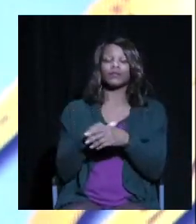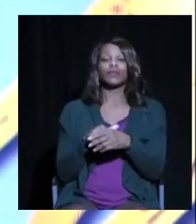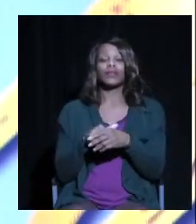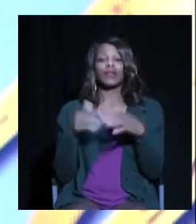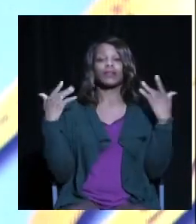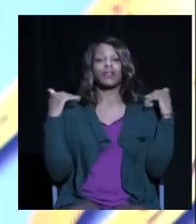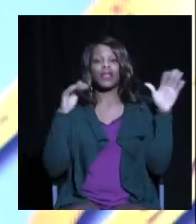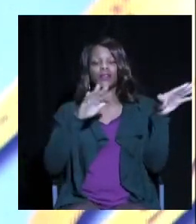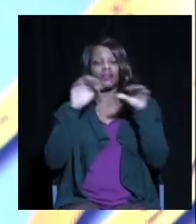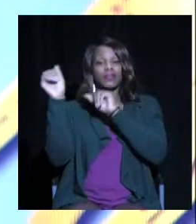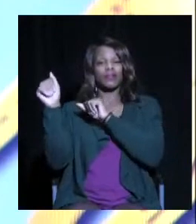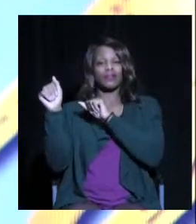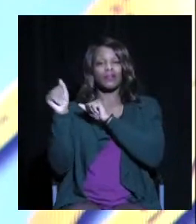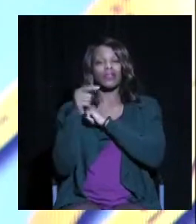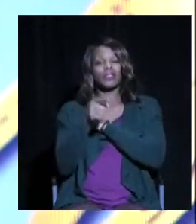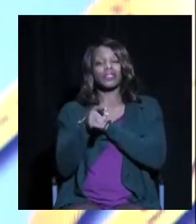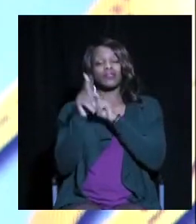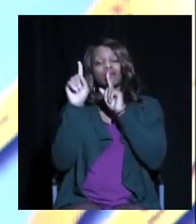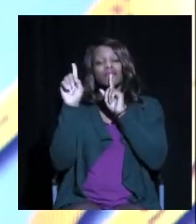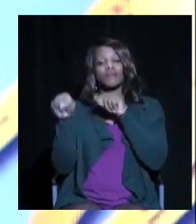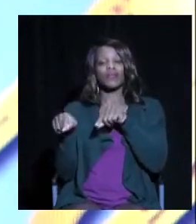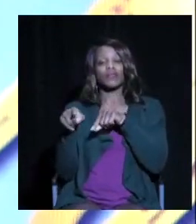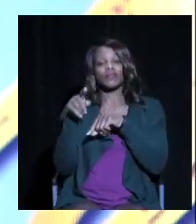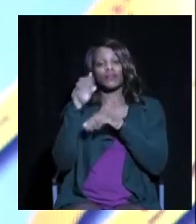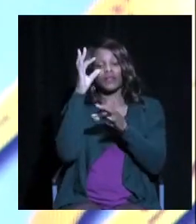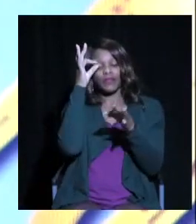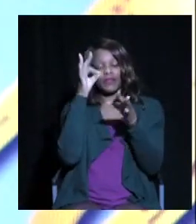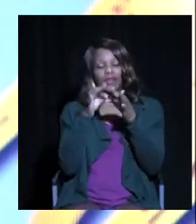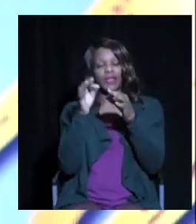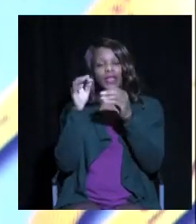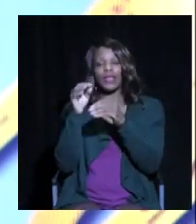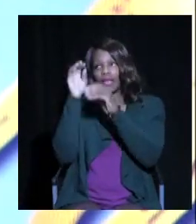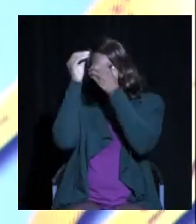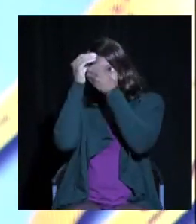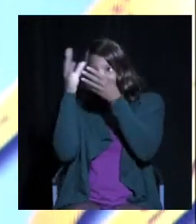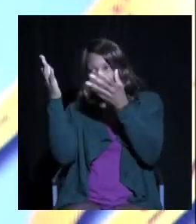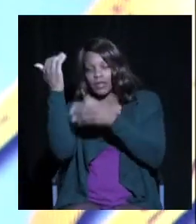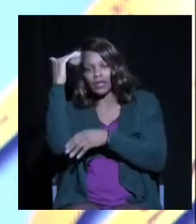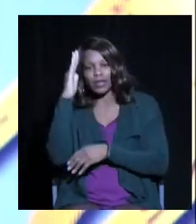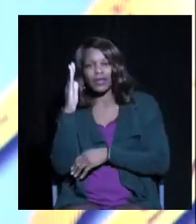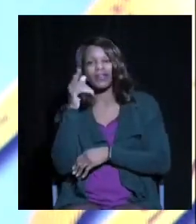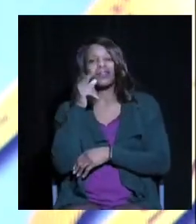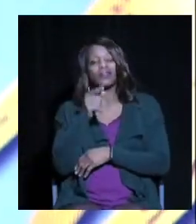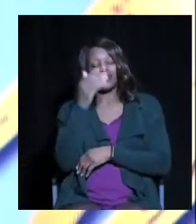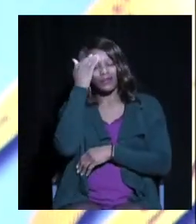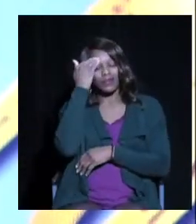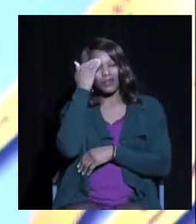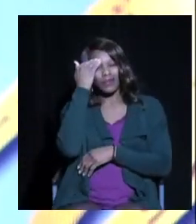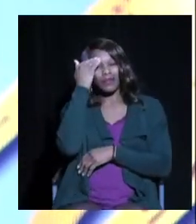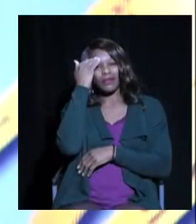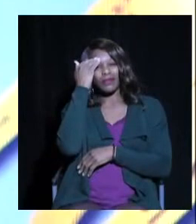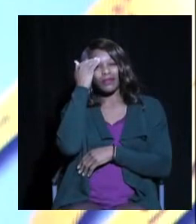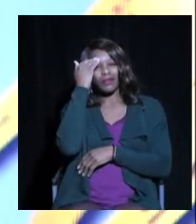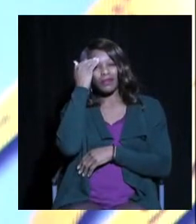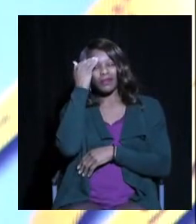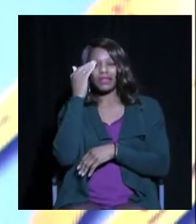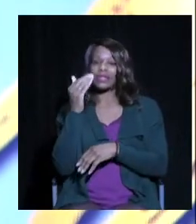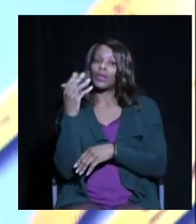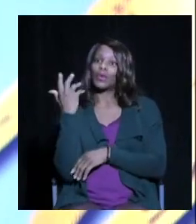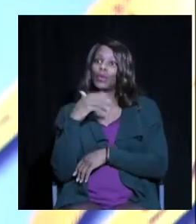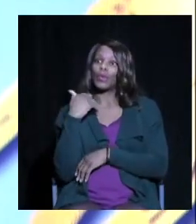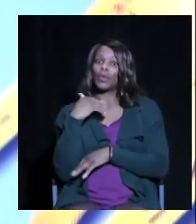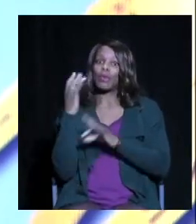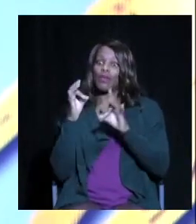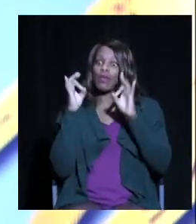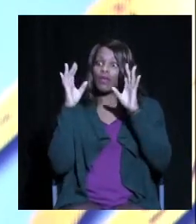Mary responds with faith and submission to God, right? She knows that this could be catastrophic for her,